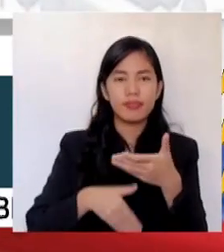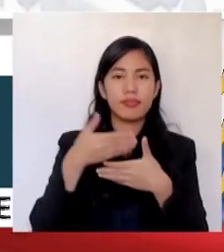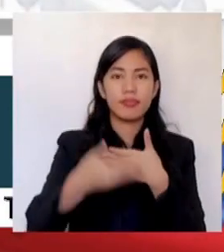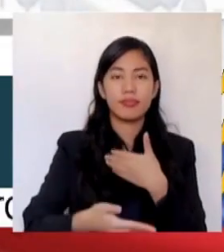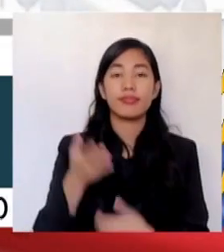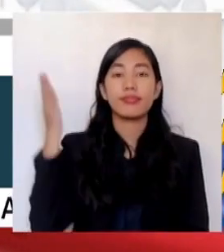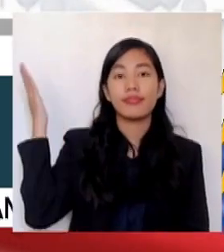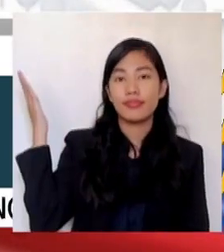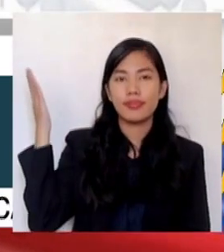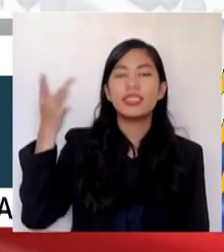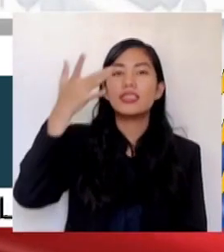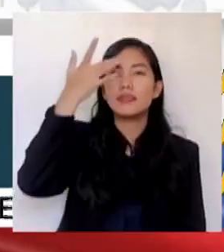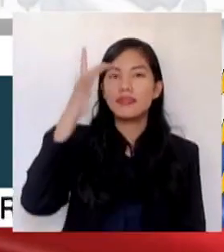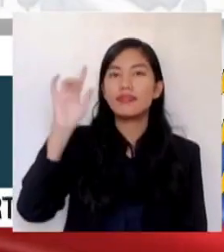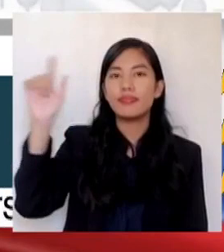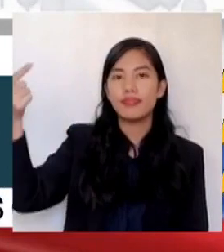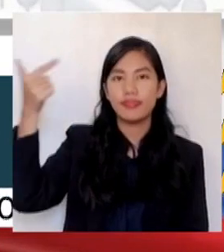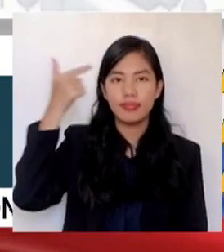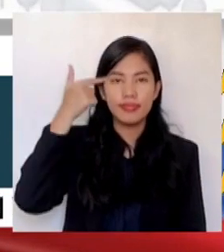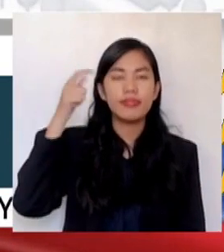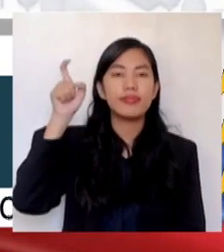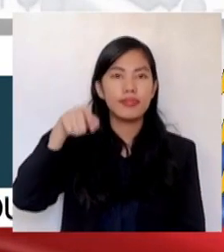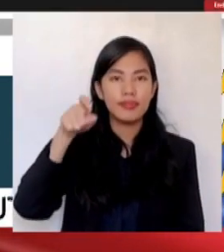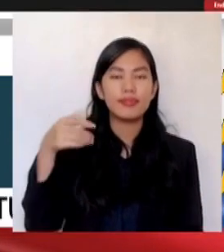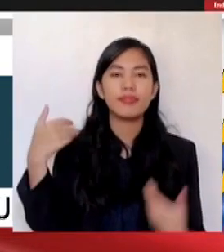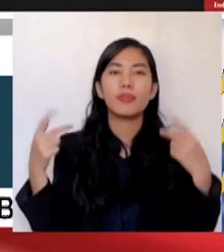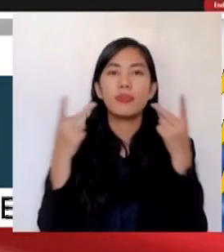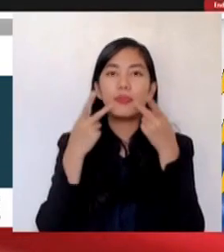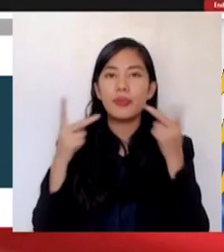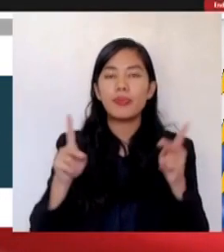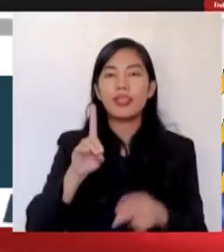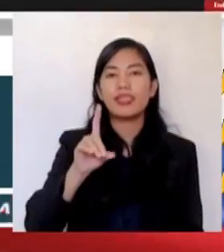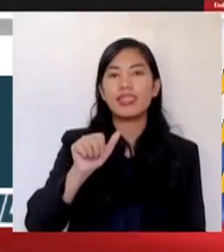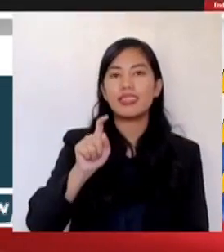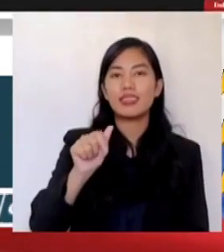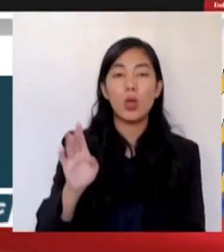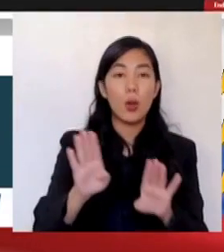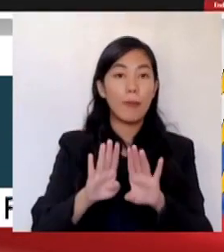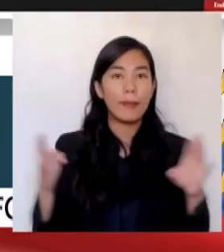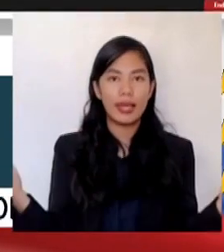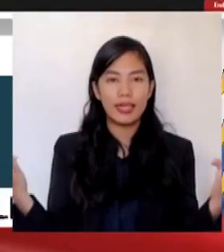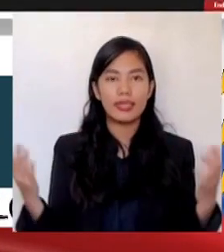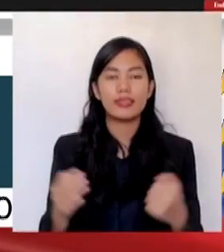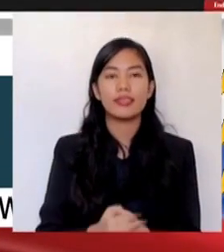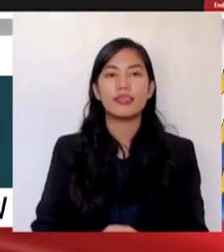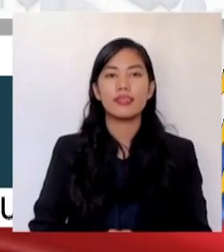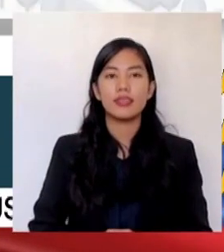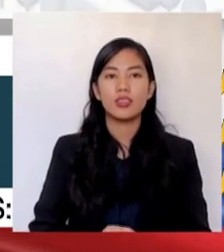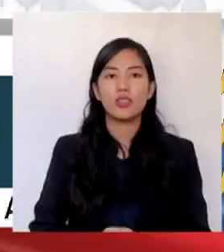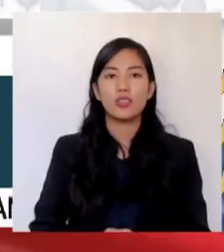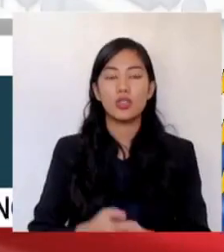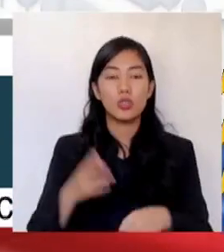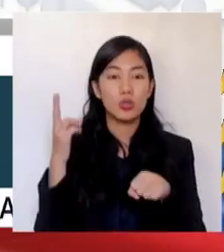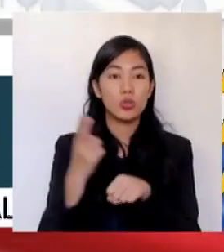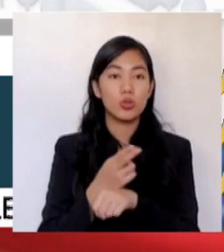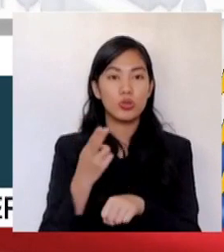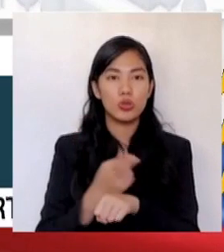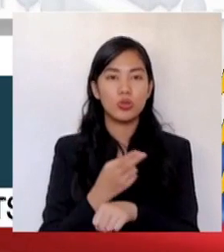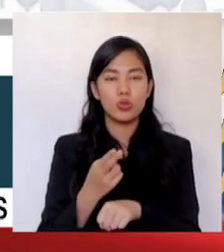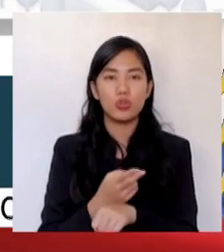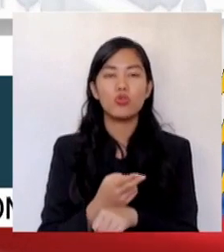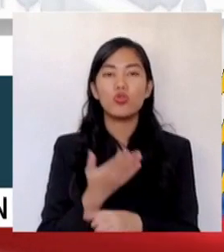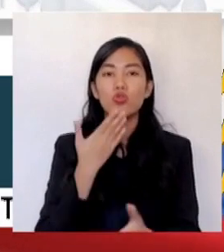We must make public data open, freely available and downloadable in user-friendly and digestible format. We